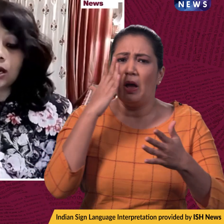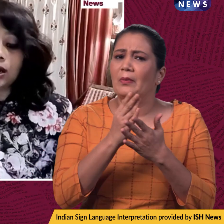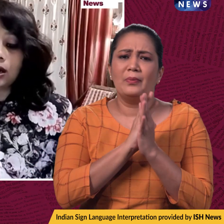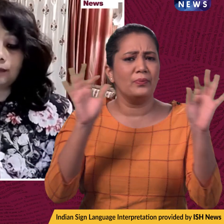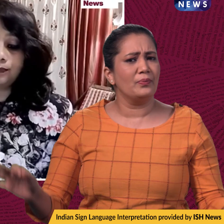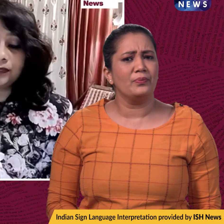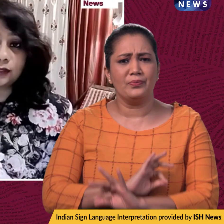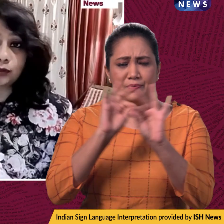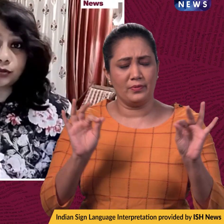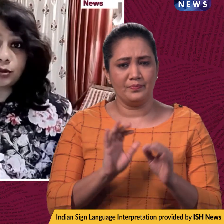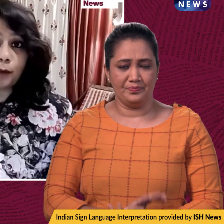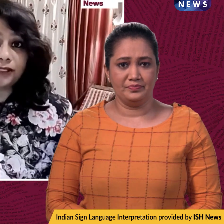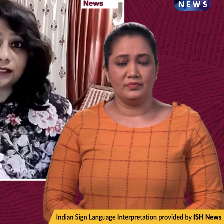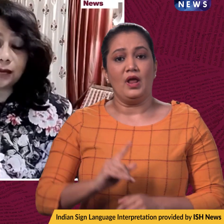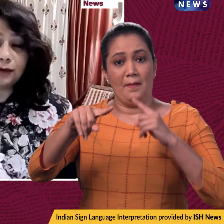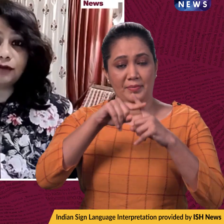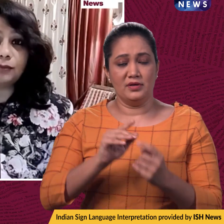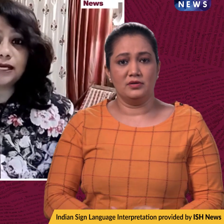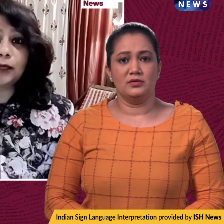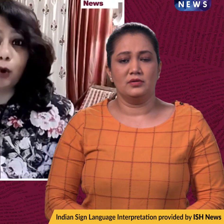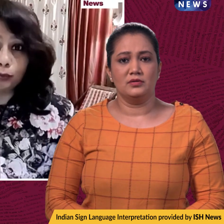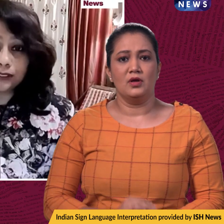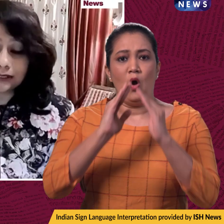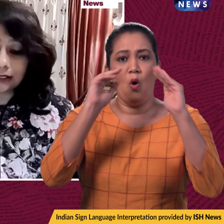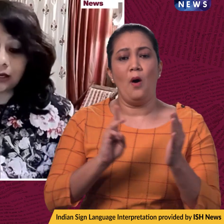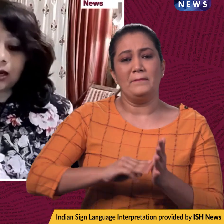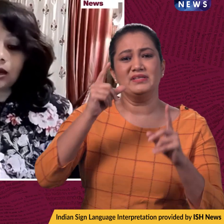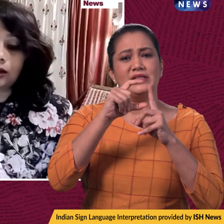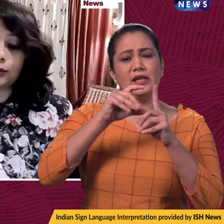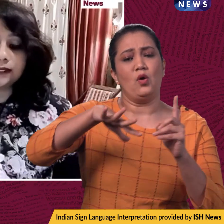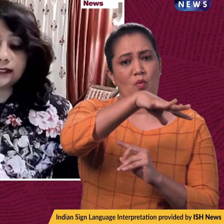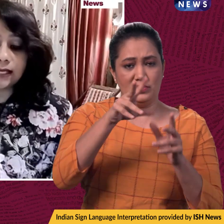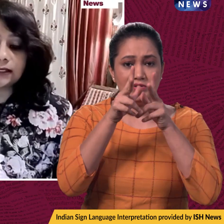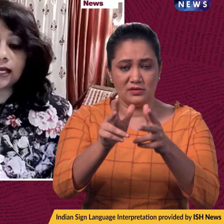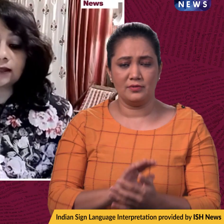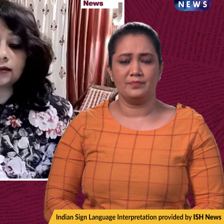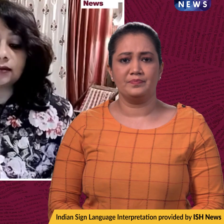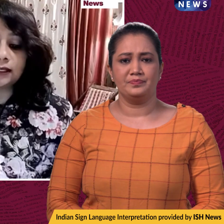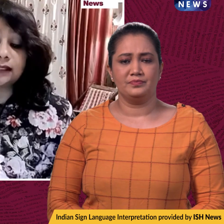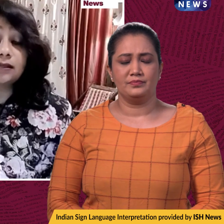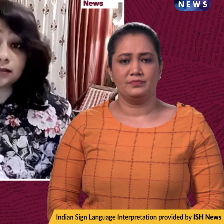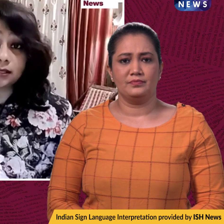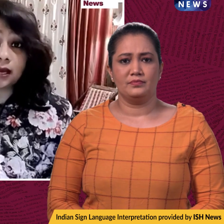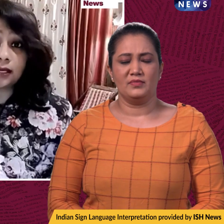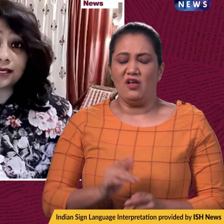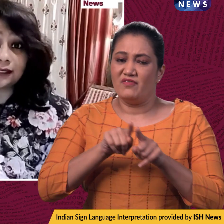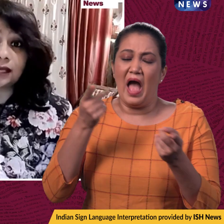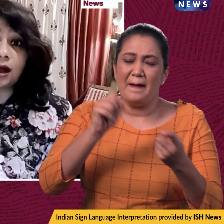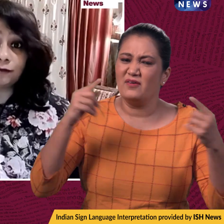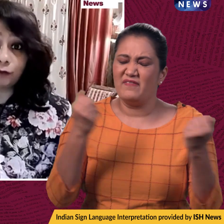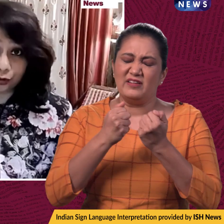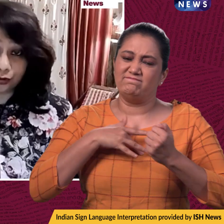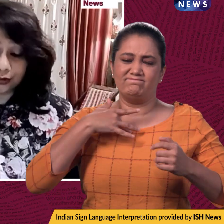food. There's also a comment that's coming from Delhi Home Minister who has said that the incident